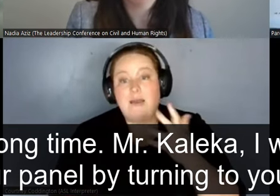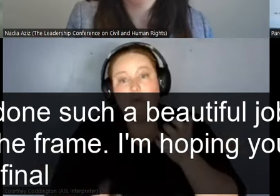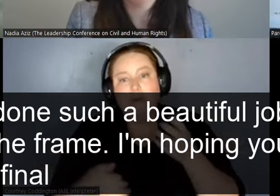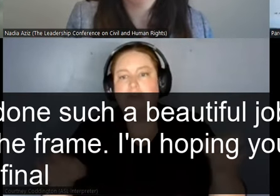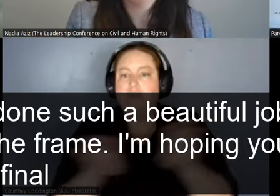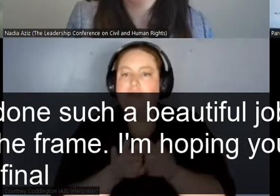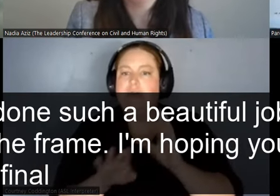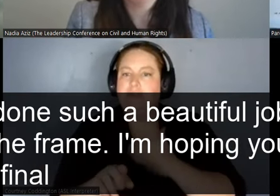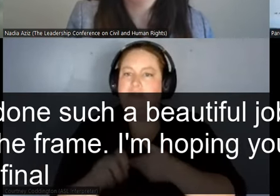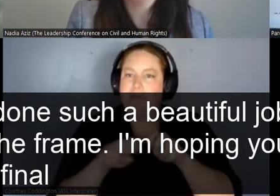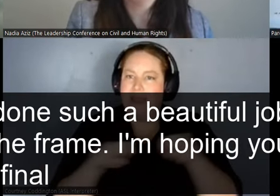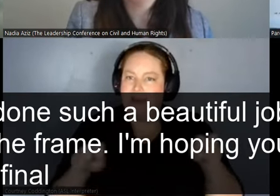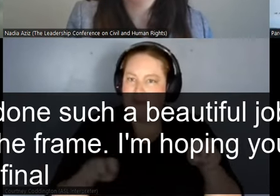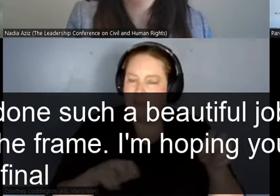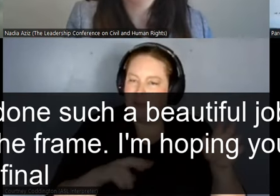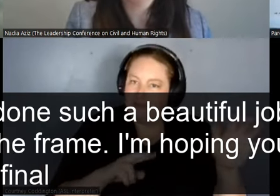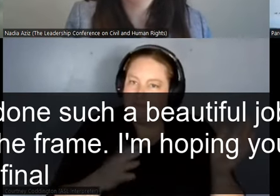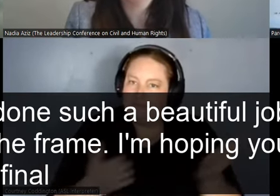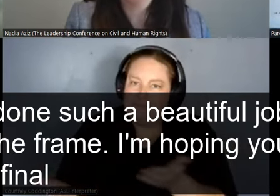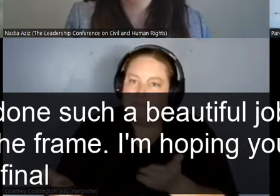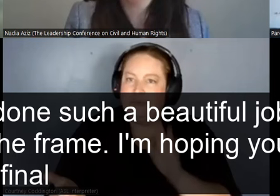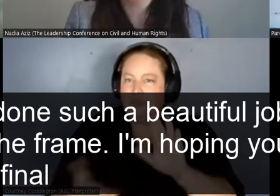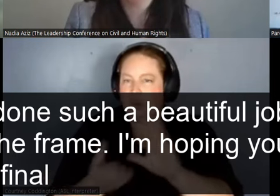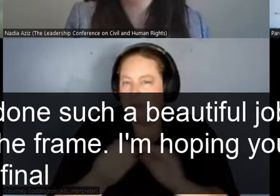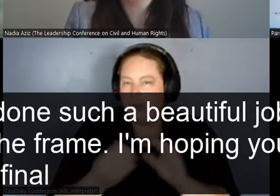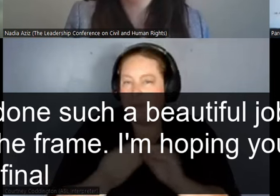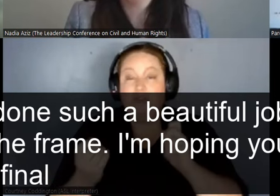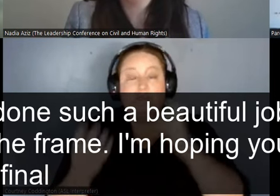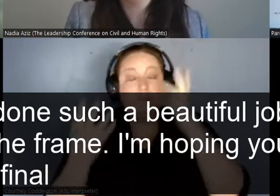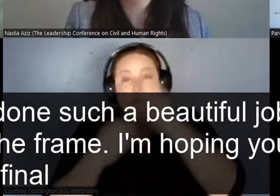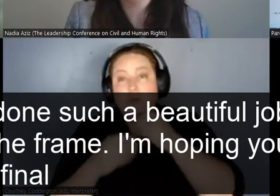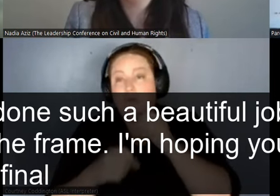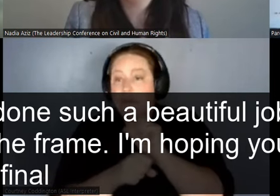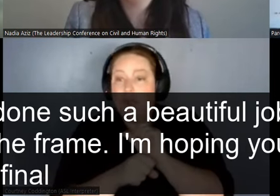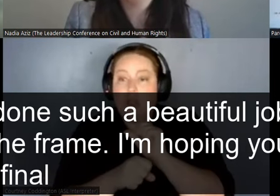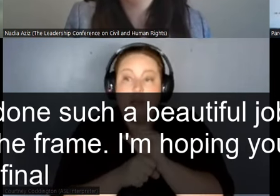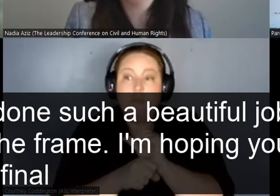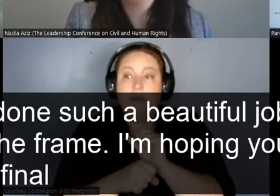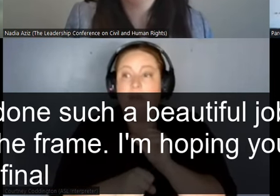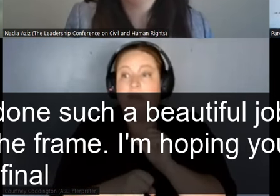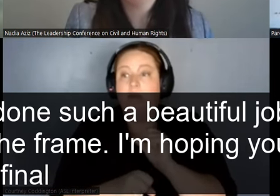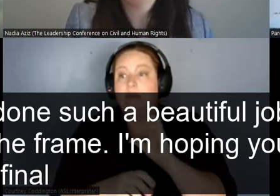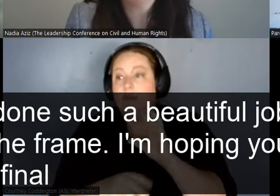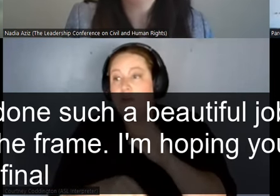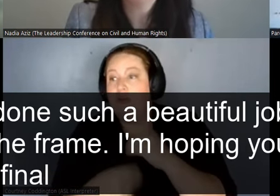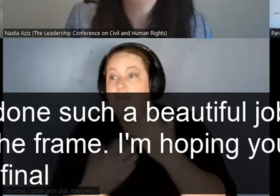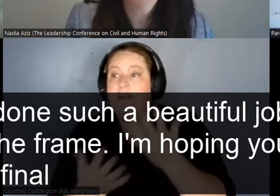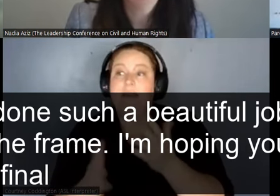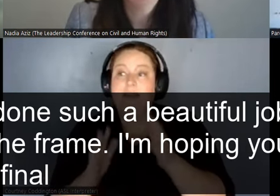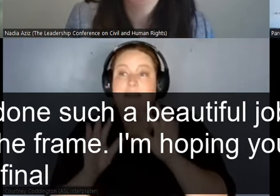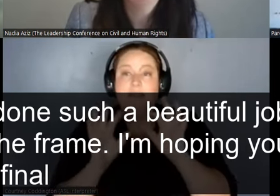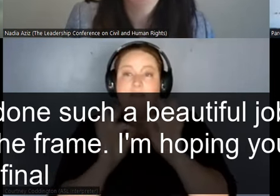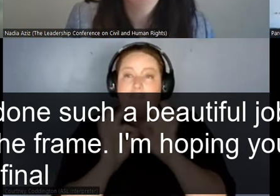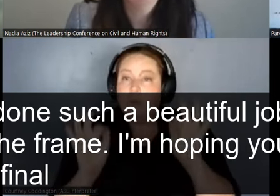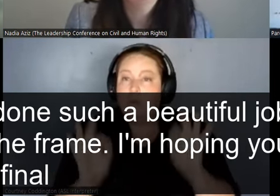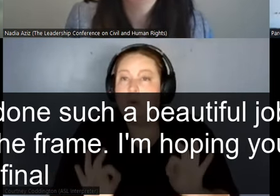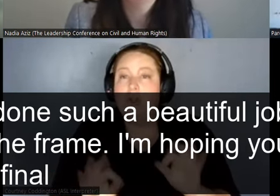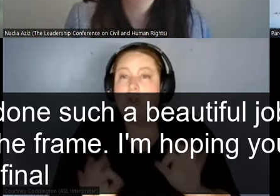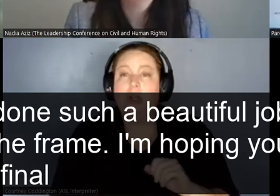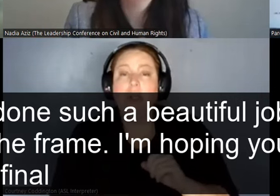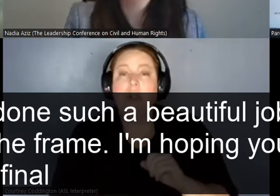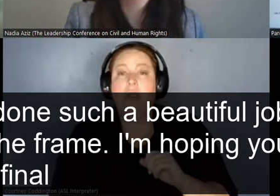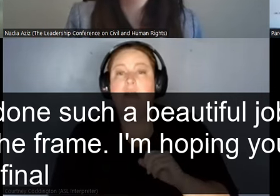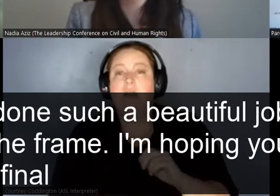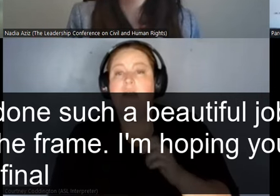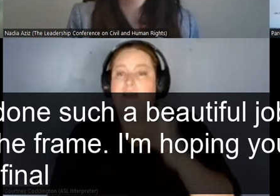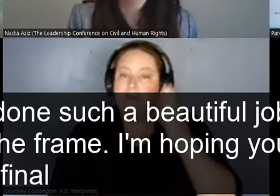by turning to you. You've done such a beautiful job in sort of providing the frame. I'm hoping you can